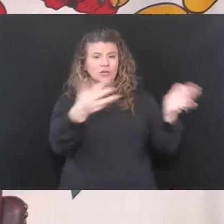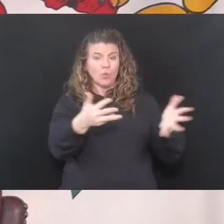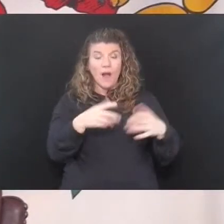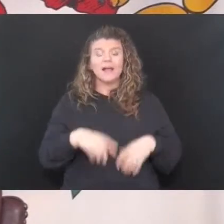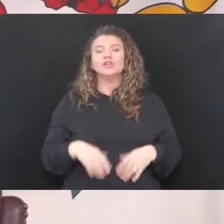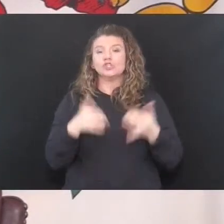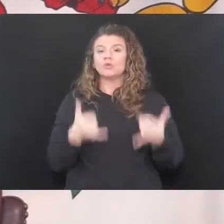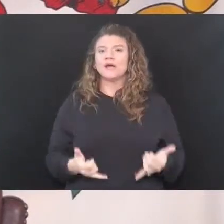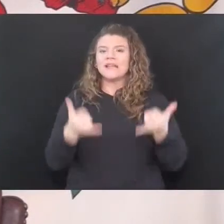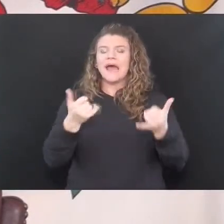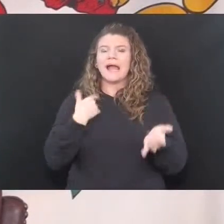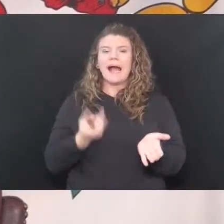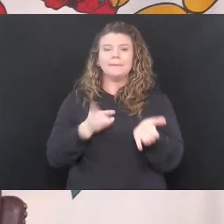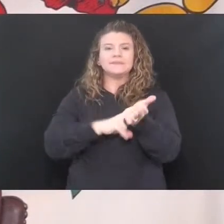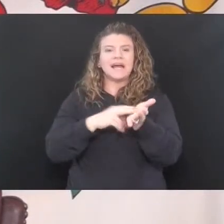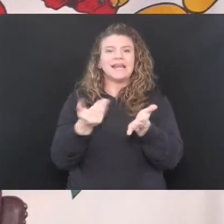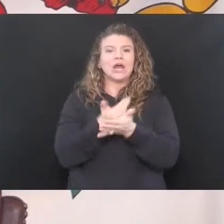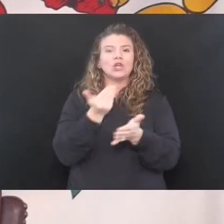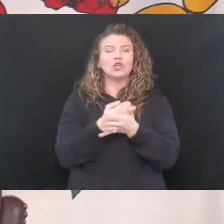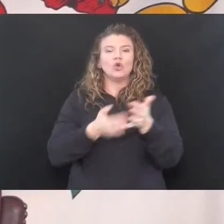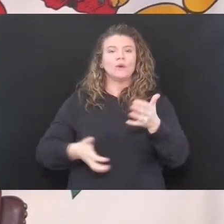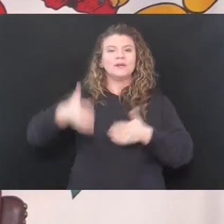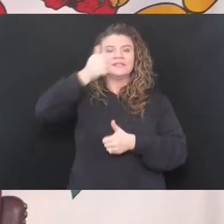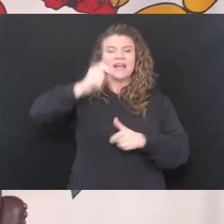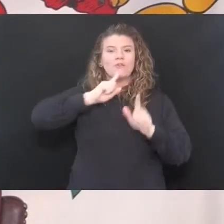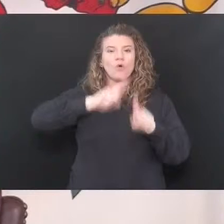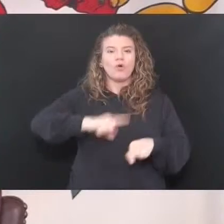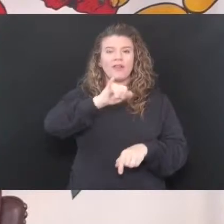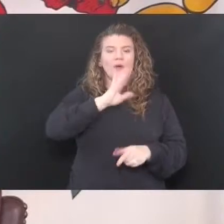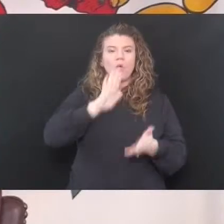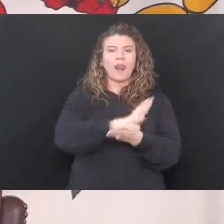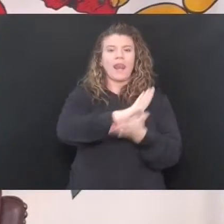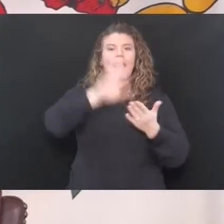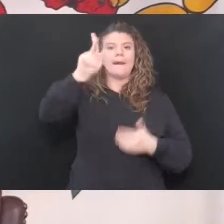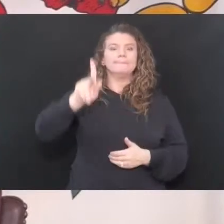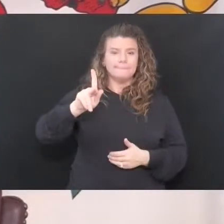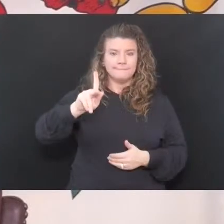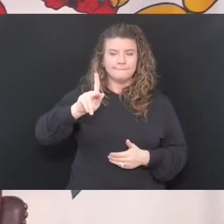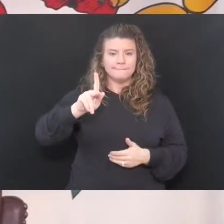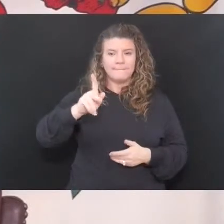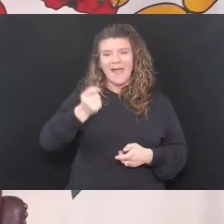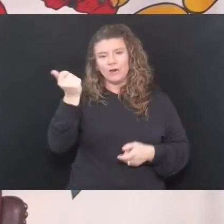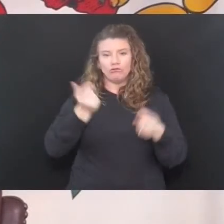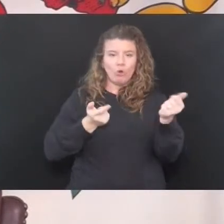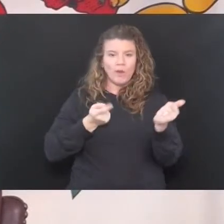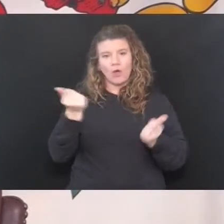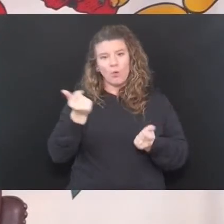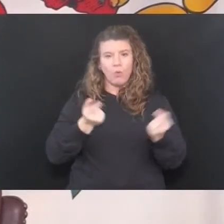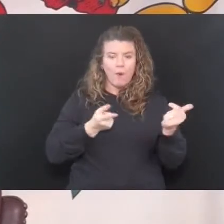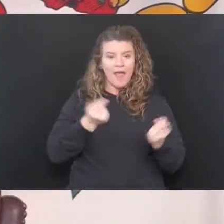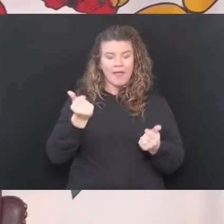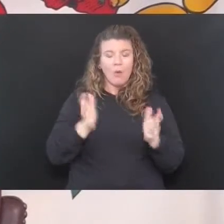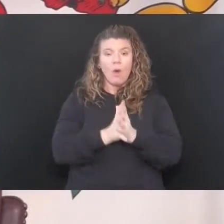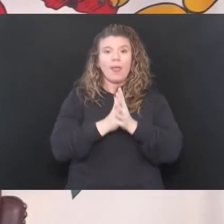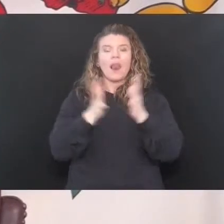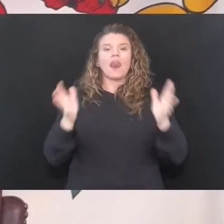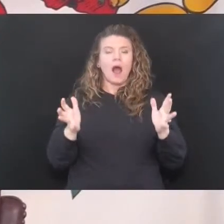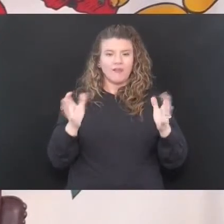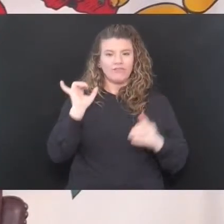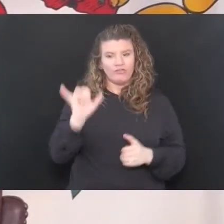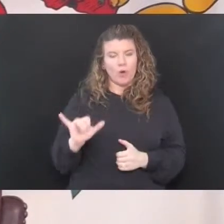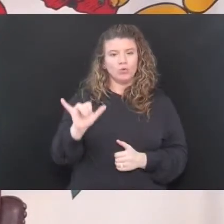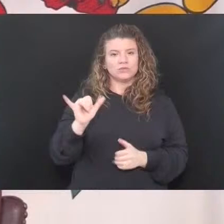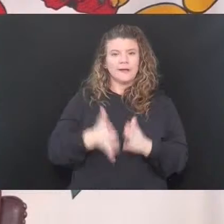am signing a new executive order that's cleaning up and doing away with a great many